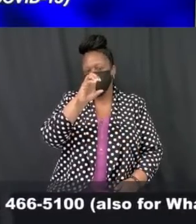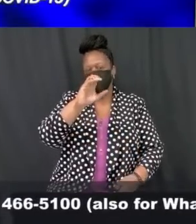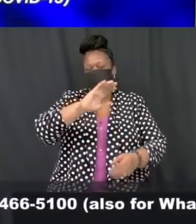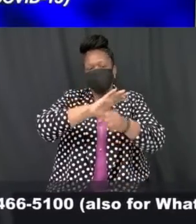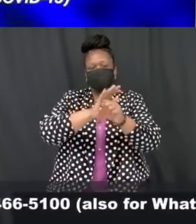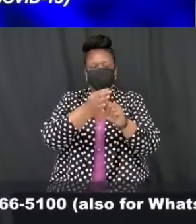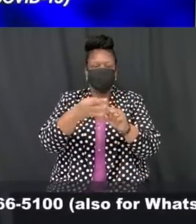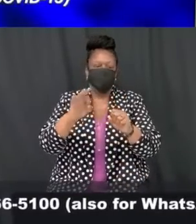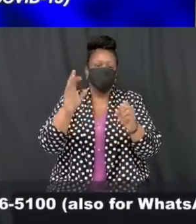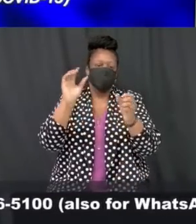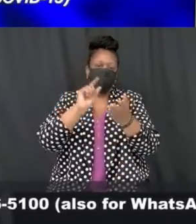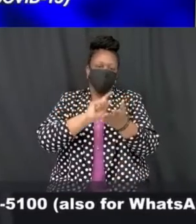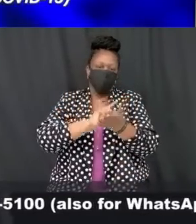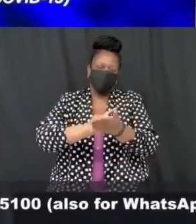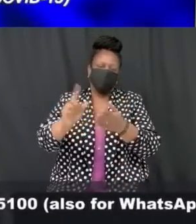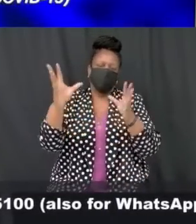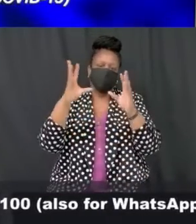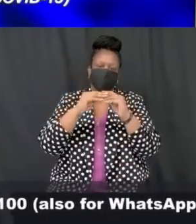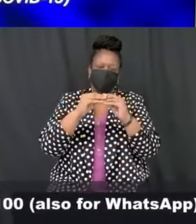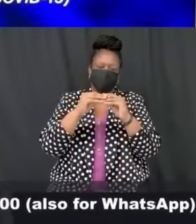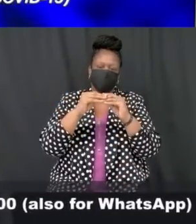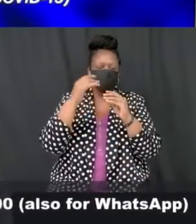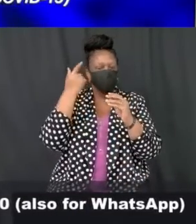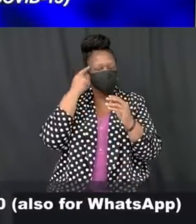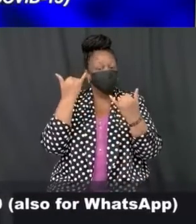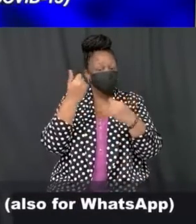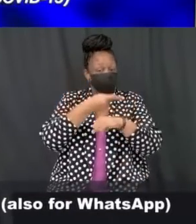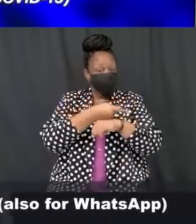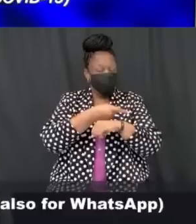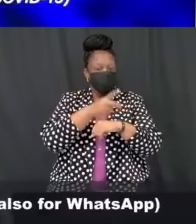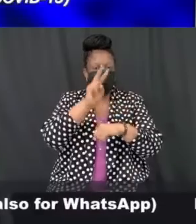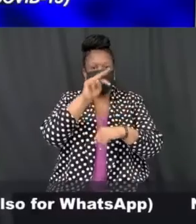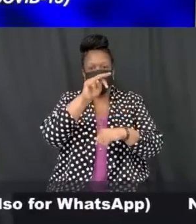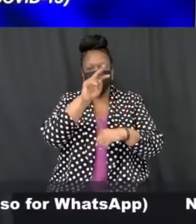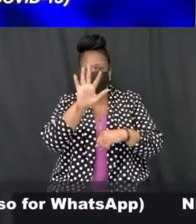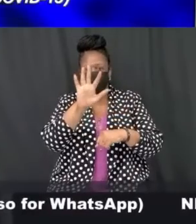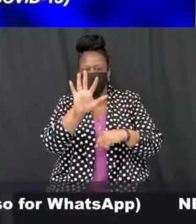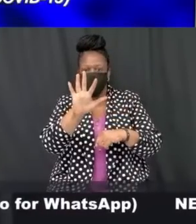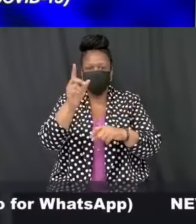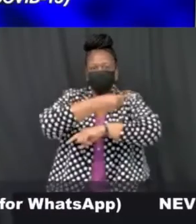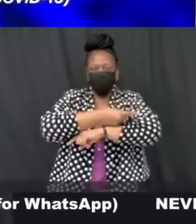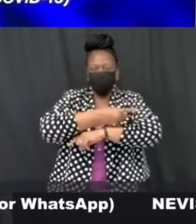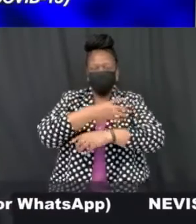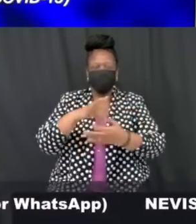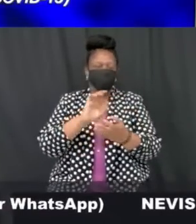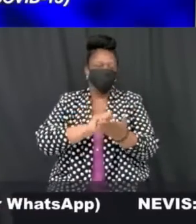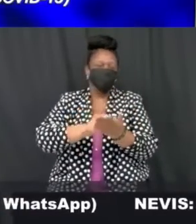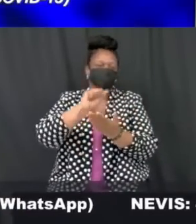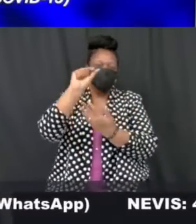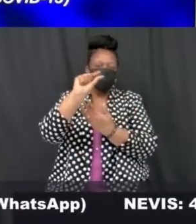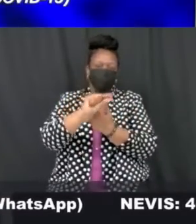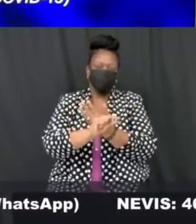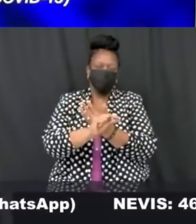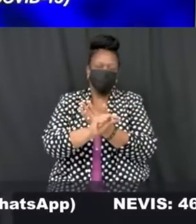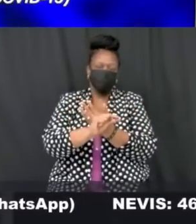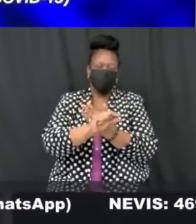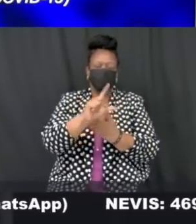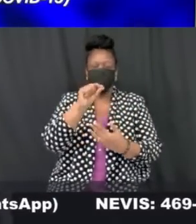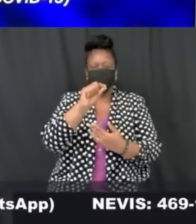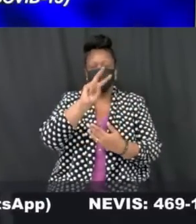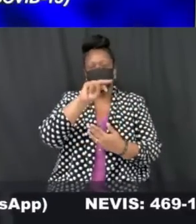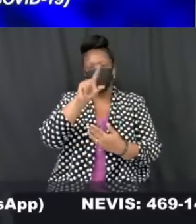COVID-19 weekly briefing for the 25th day of August 2021. I am